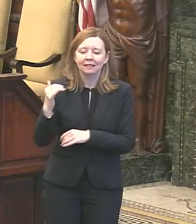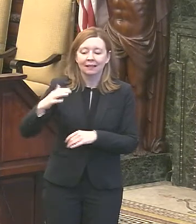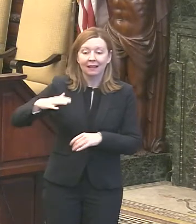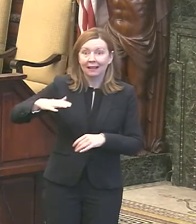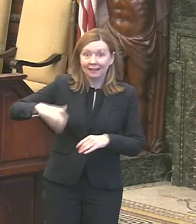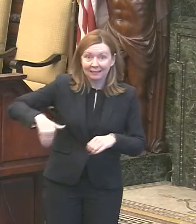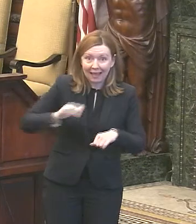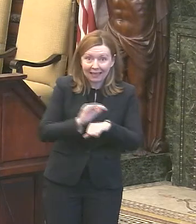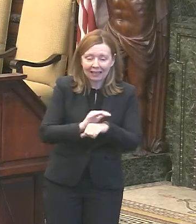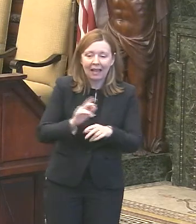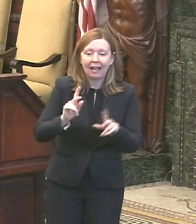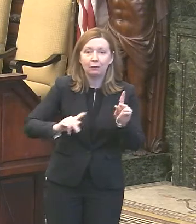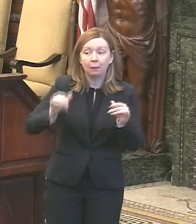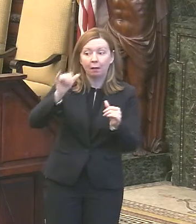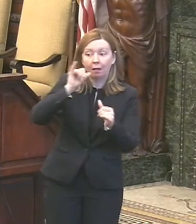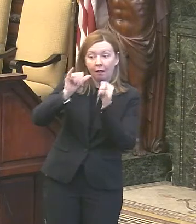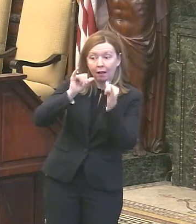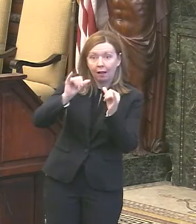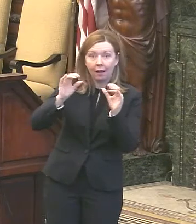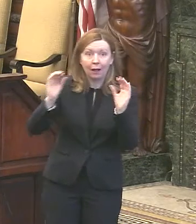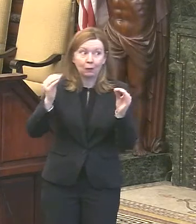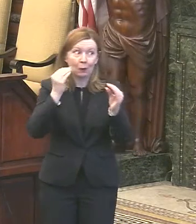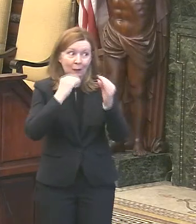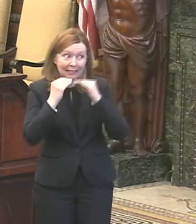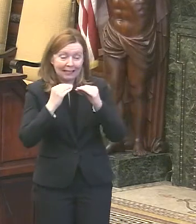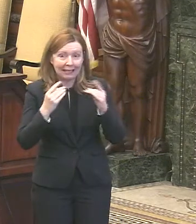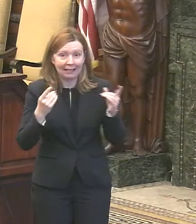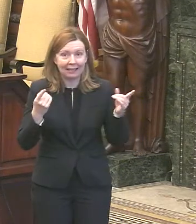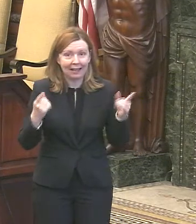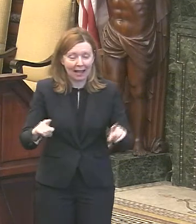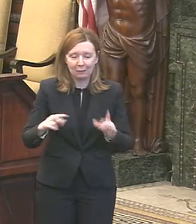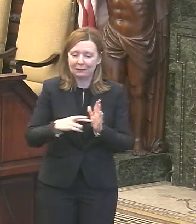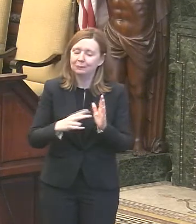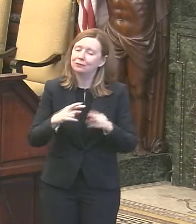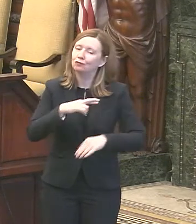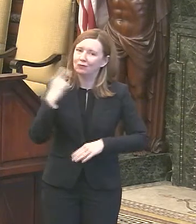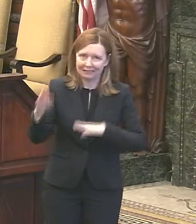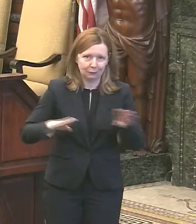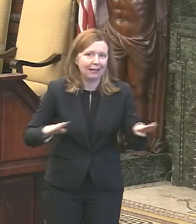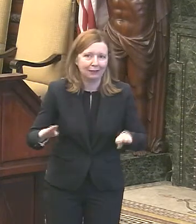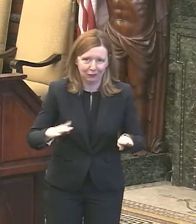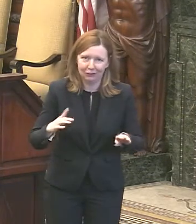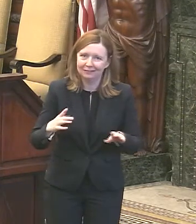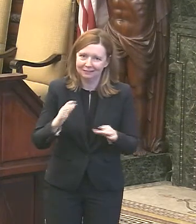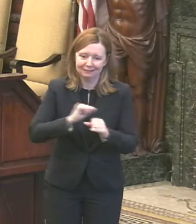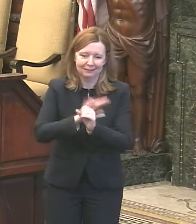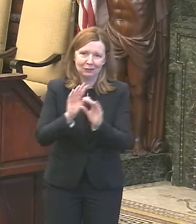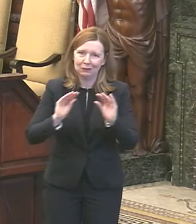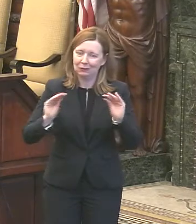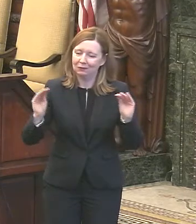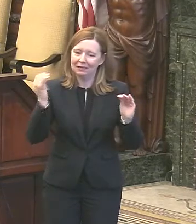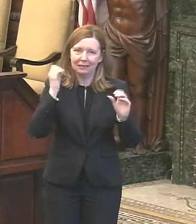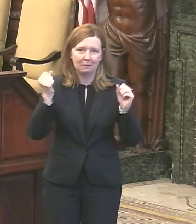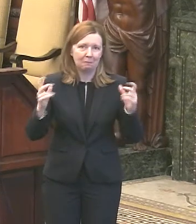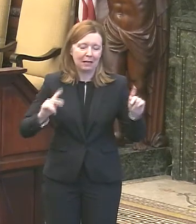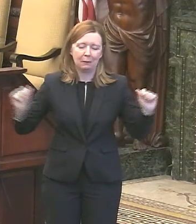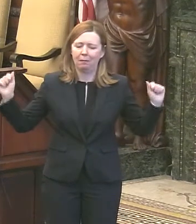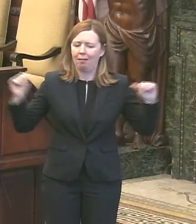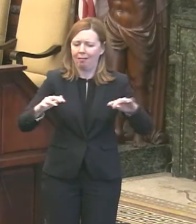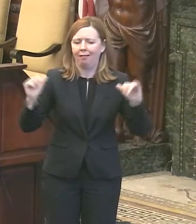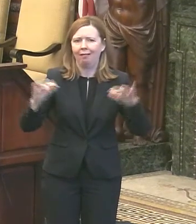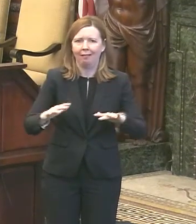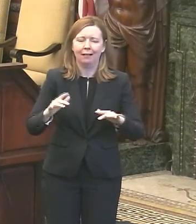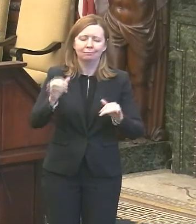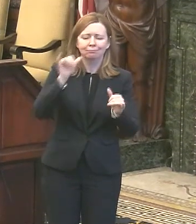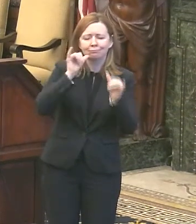night when people drinking and not eating, where we have the riskiest behavior from a COVID perspective. A lot of people get together, not wearing masks,